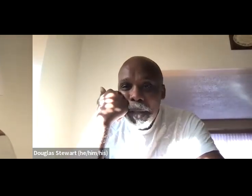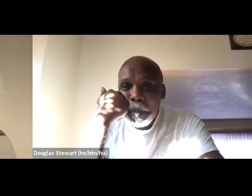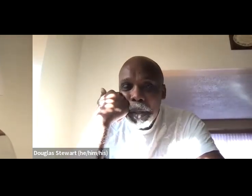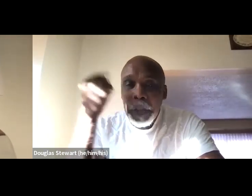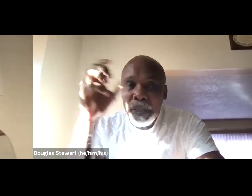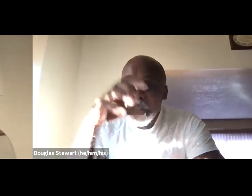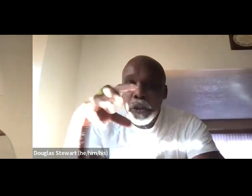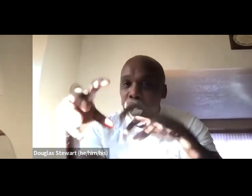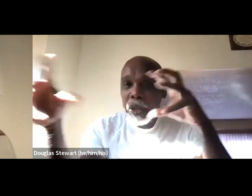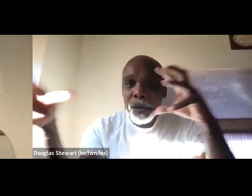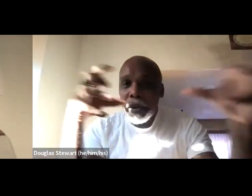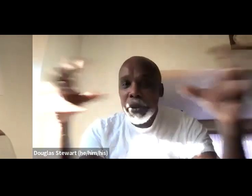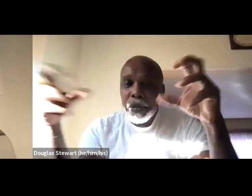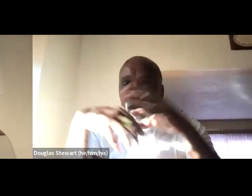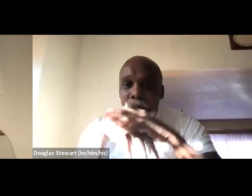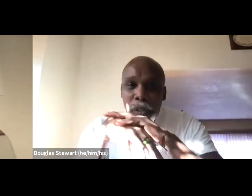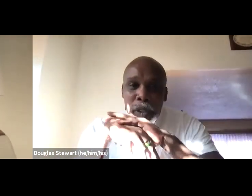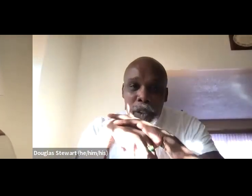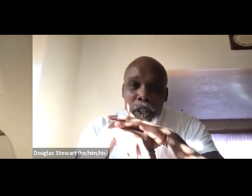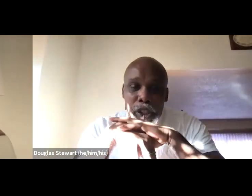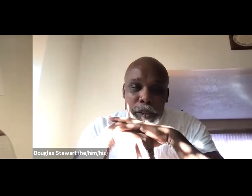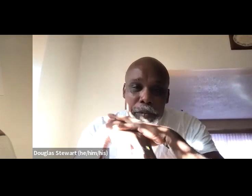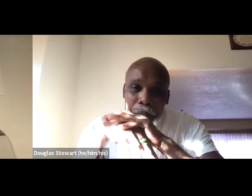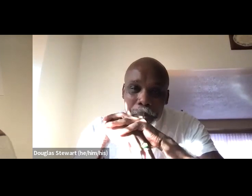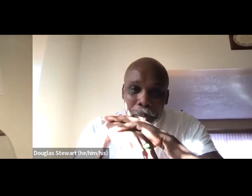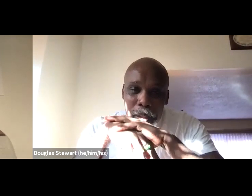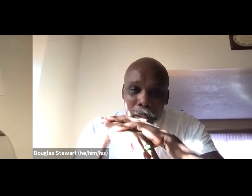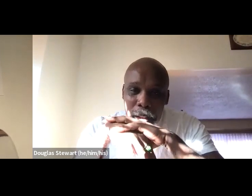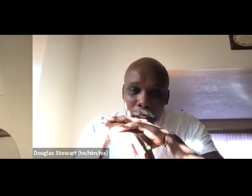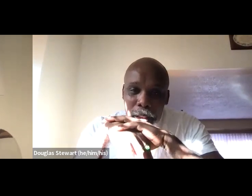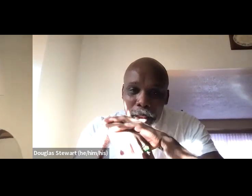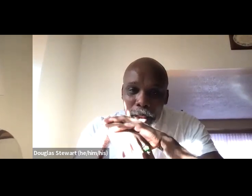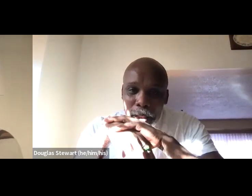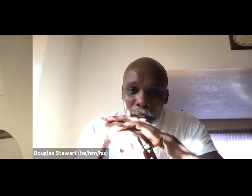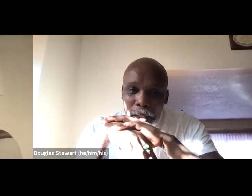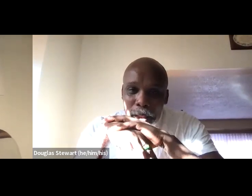Us. That would be this. It's really the three discussions. Right.